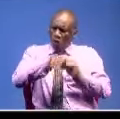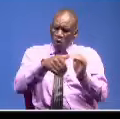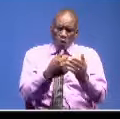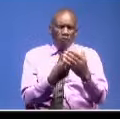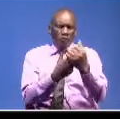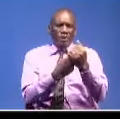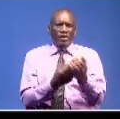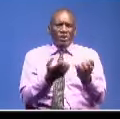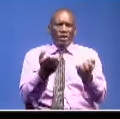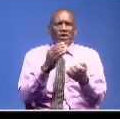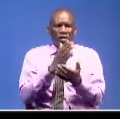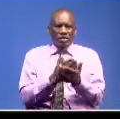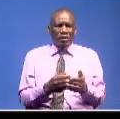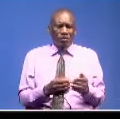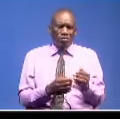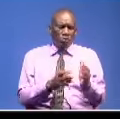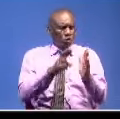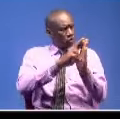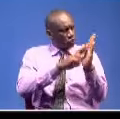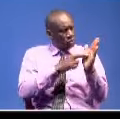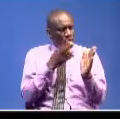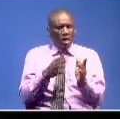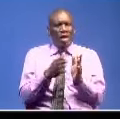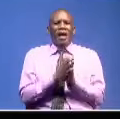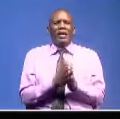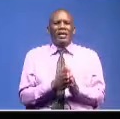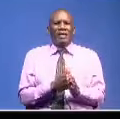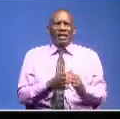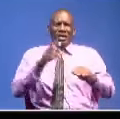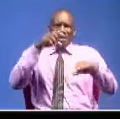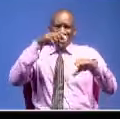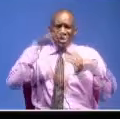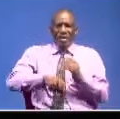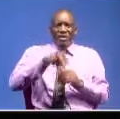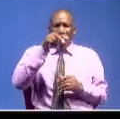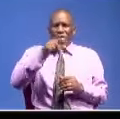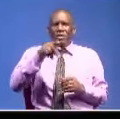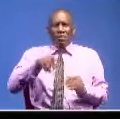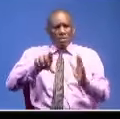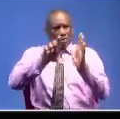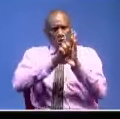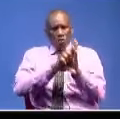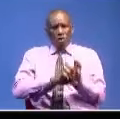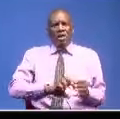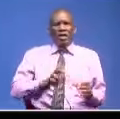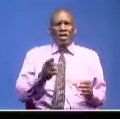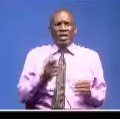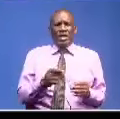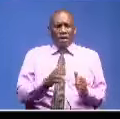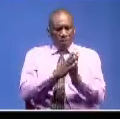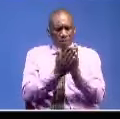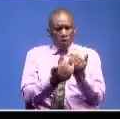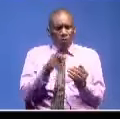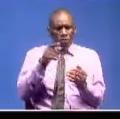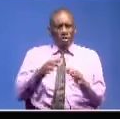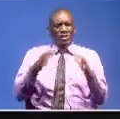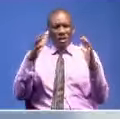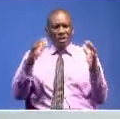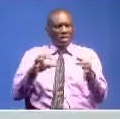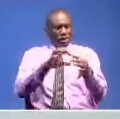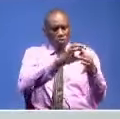partnership needs some ground rules, right? Enter the PPP Act, Kenya's rule book for these